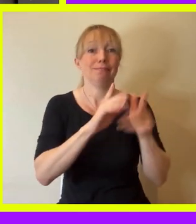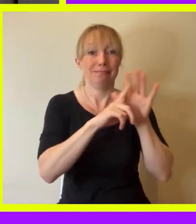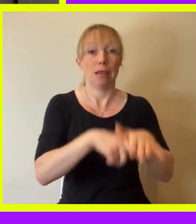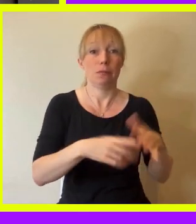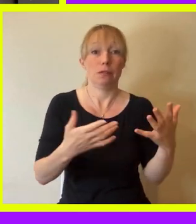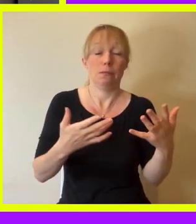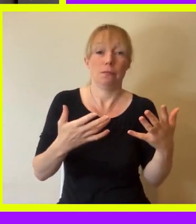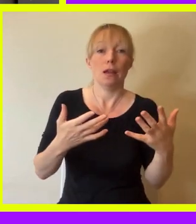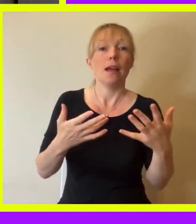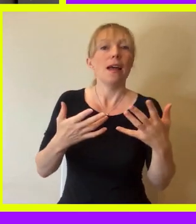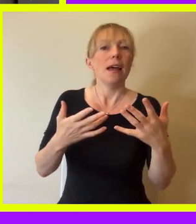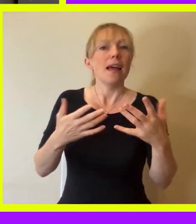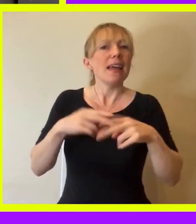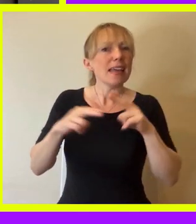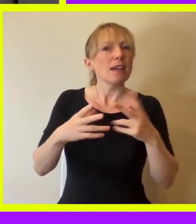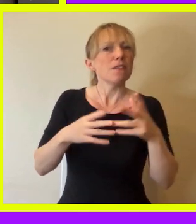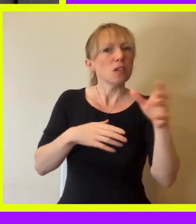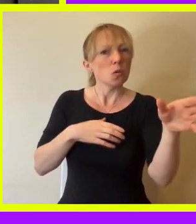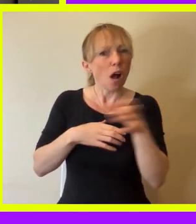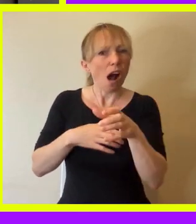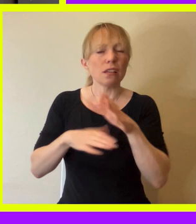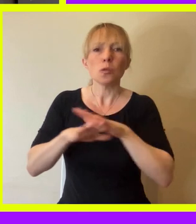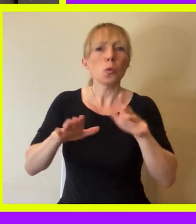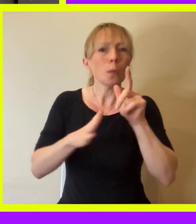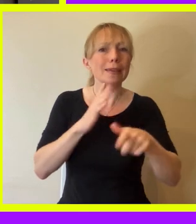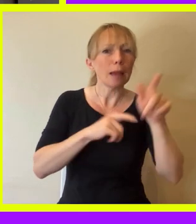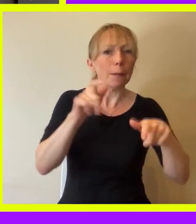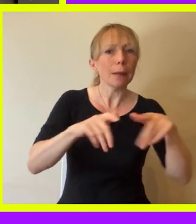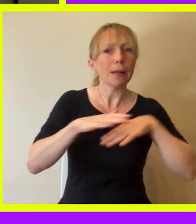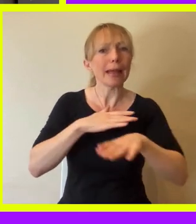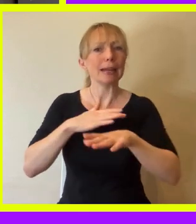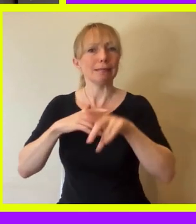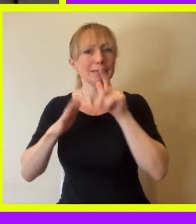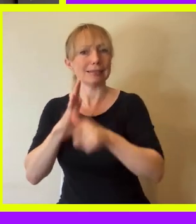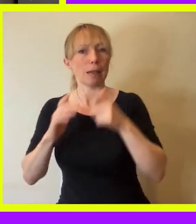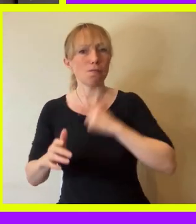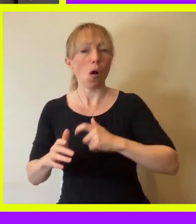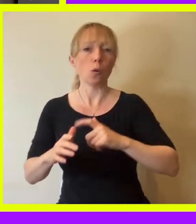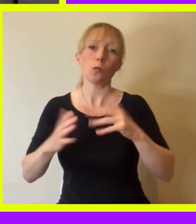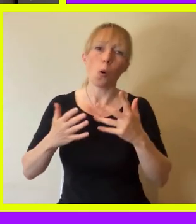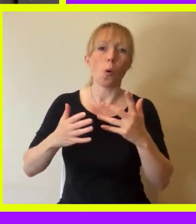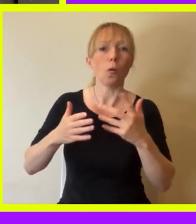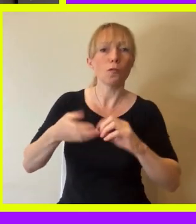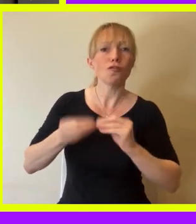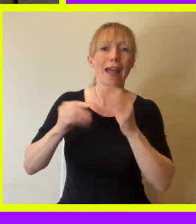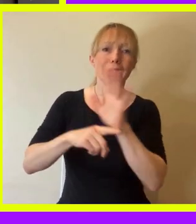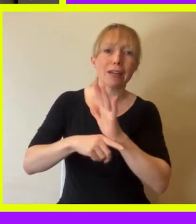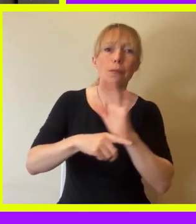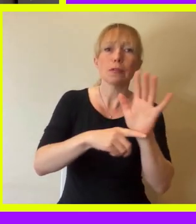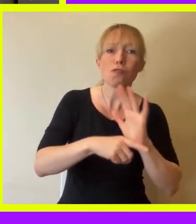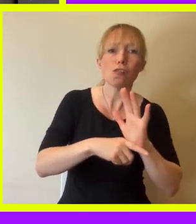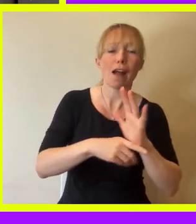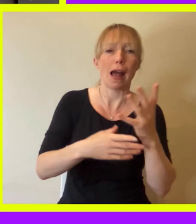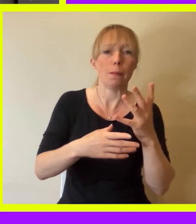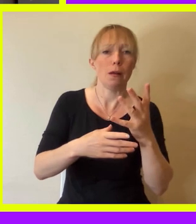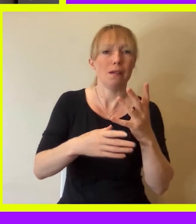manner if you cast non-disabled people in disabled roles, or if you create content about disability without